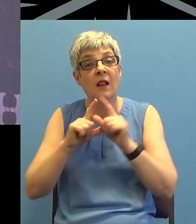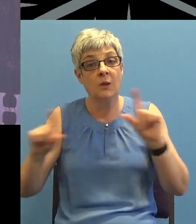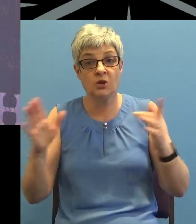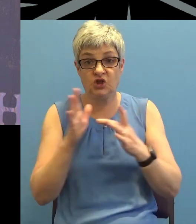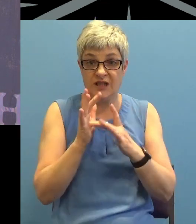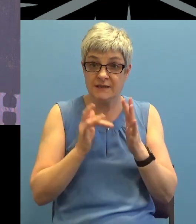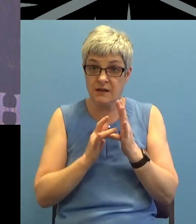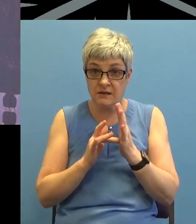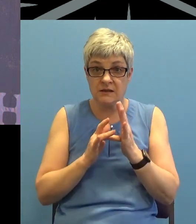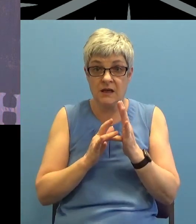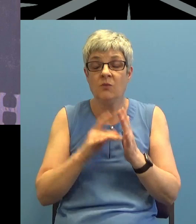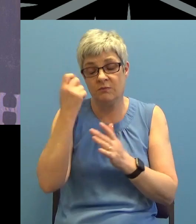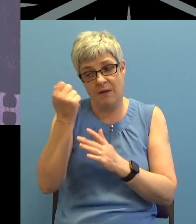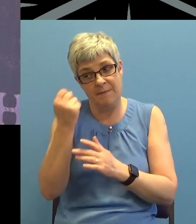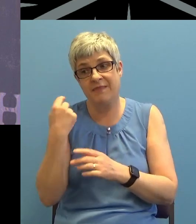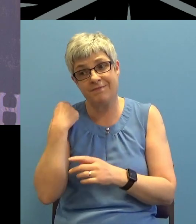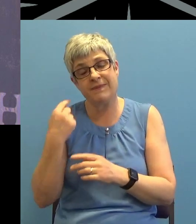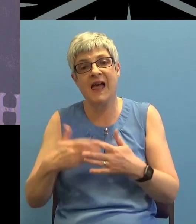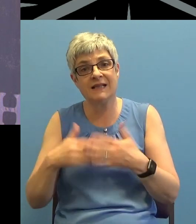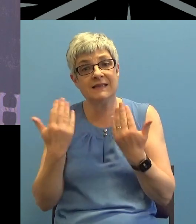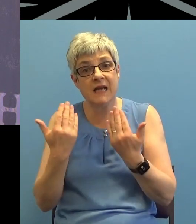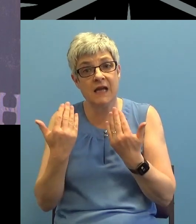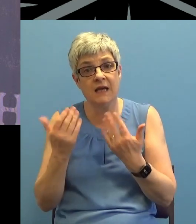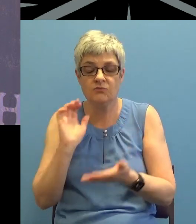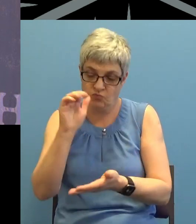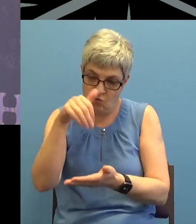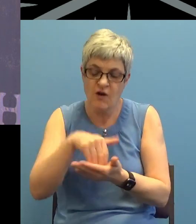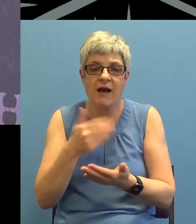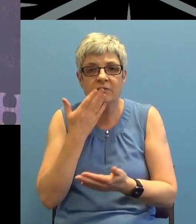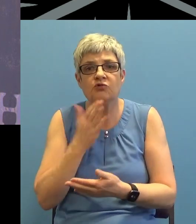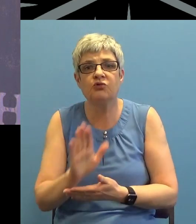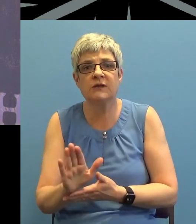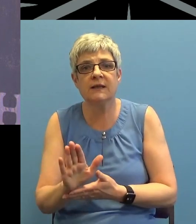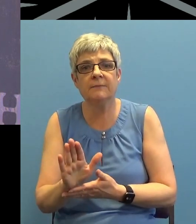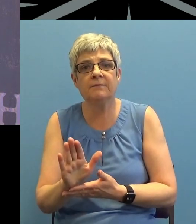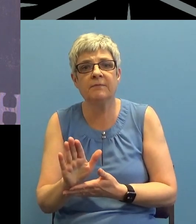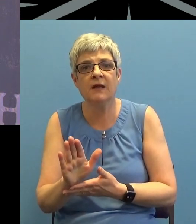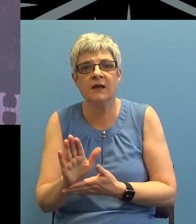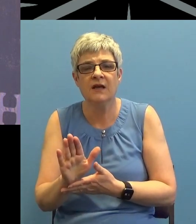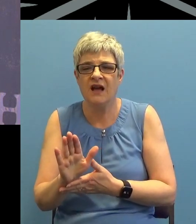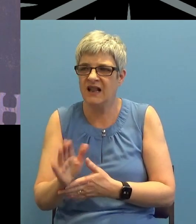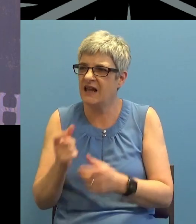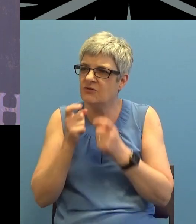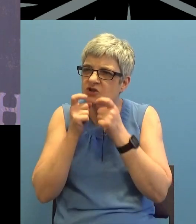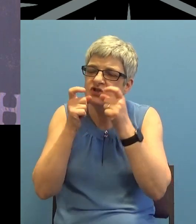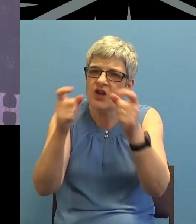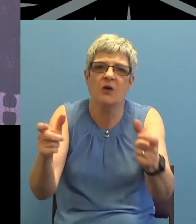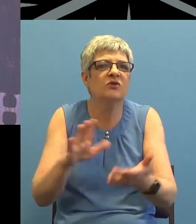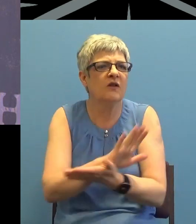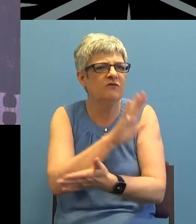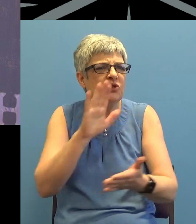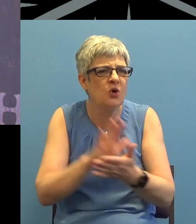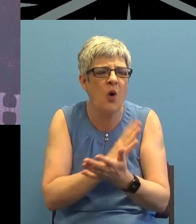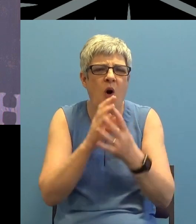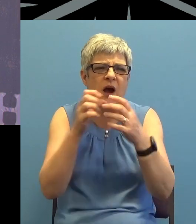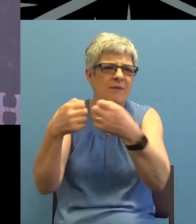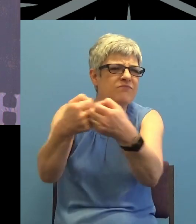Lord Jesus, as we remember that day you arrived in Jerusalem and were greeted with shouts of